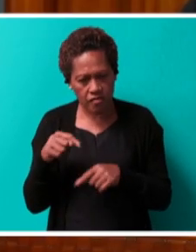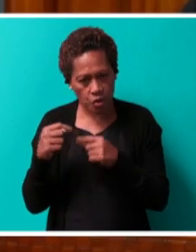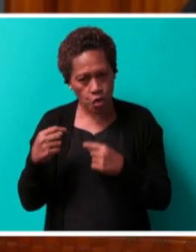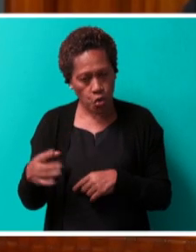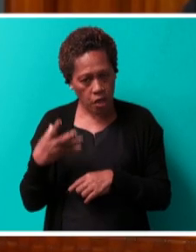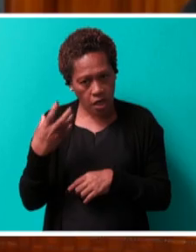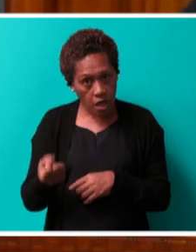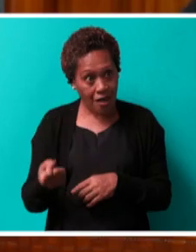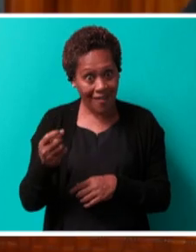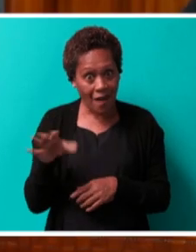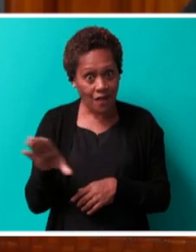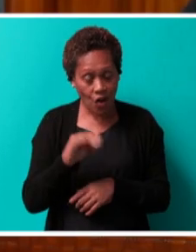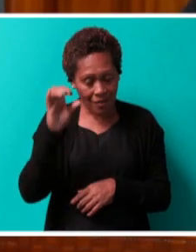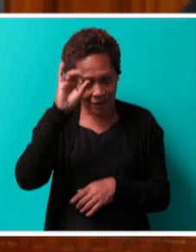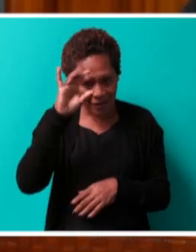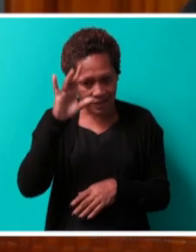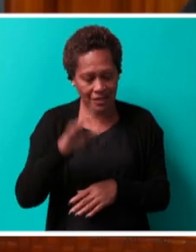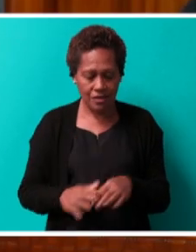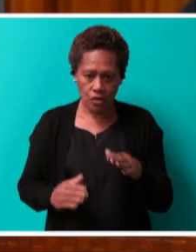taxi reform process.